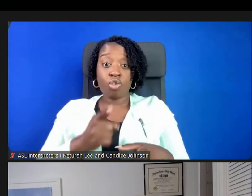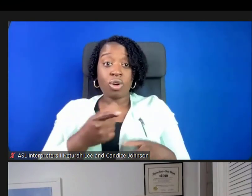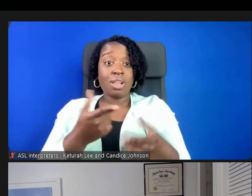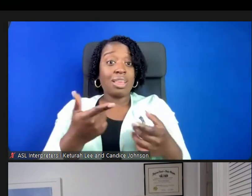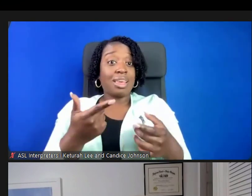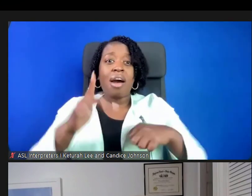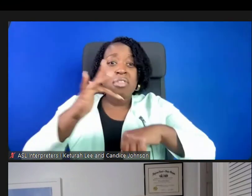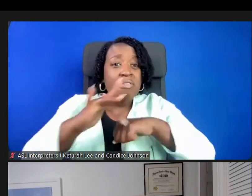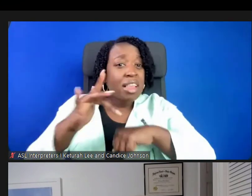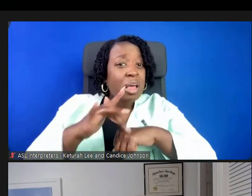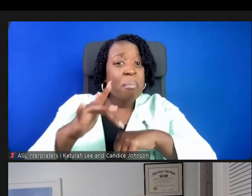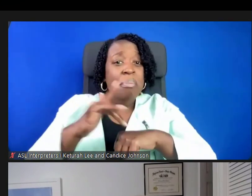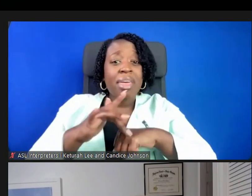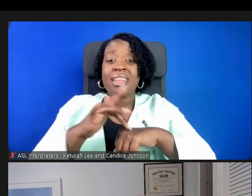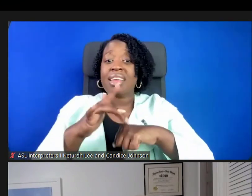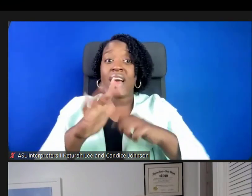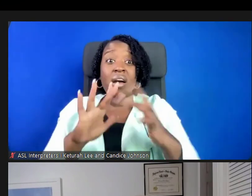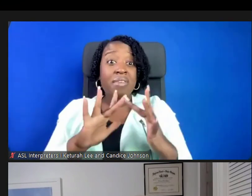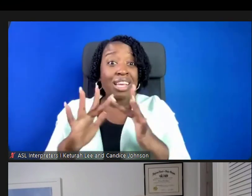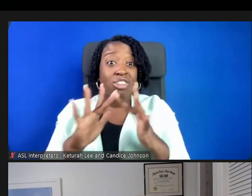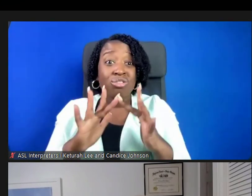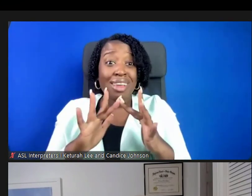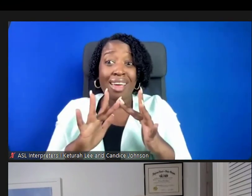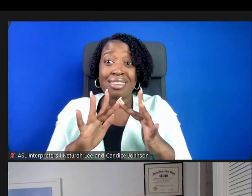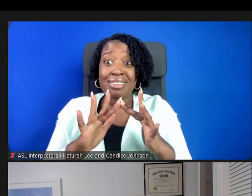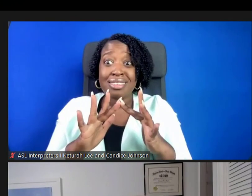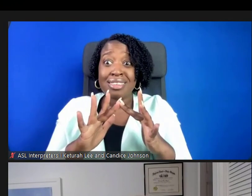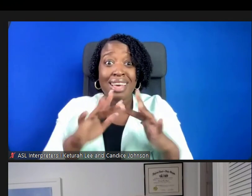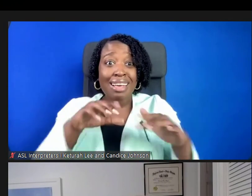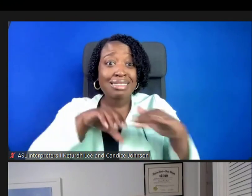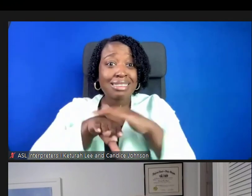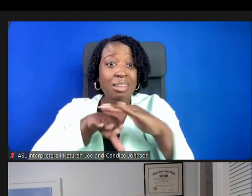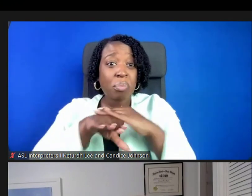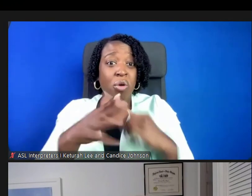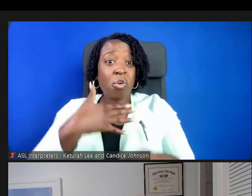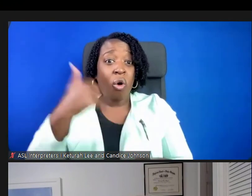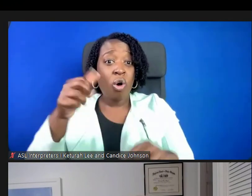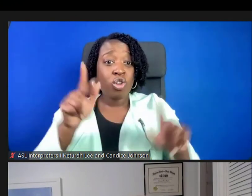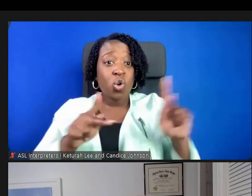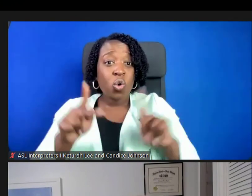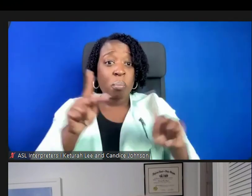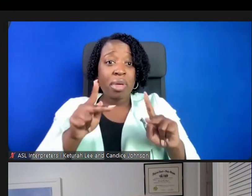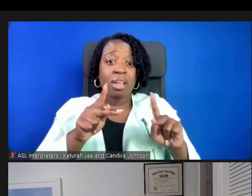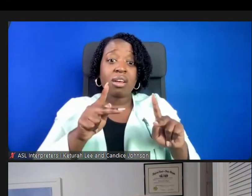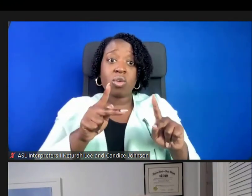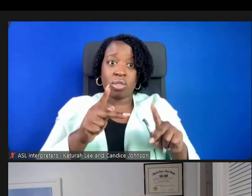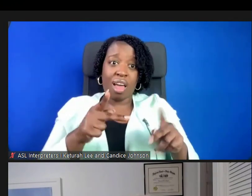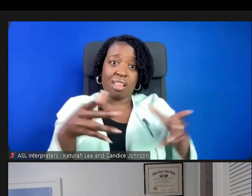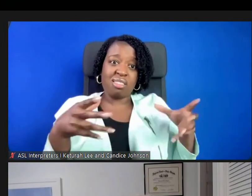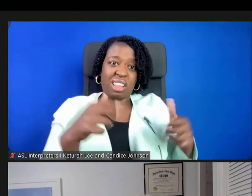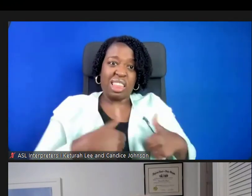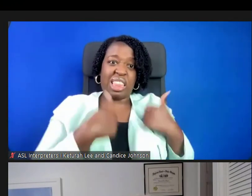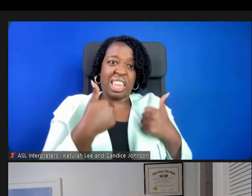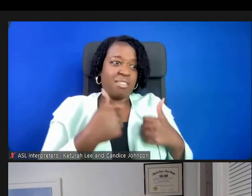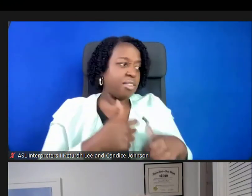of internet connections, so that older people living in those congregate facilities can,